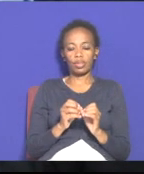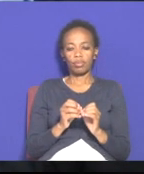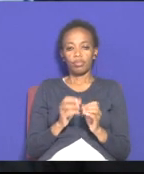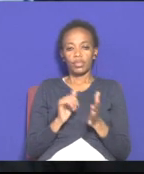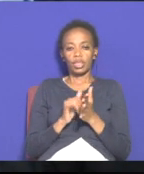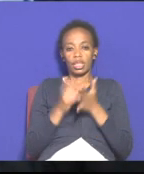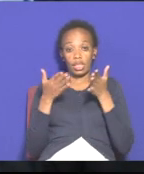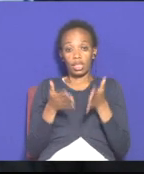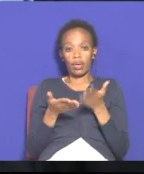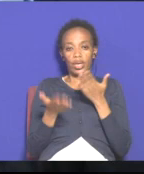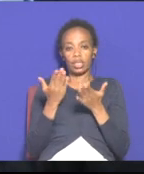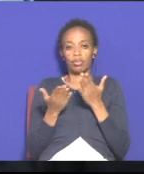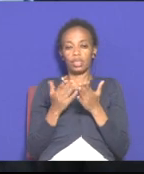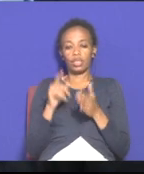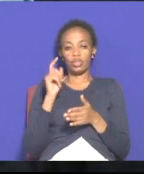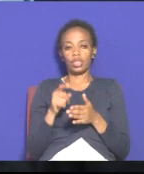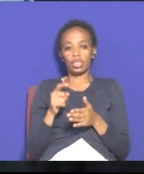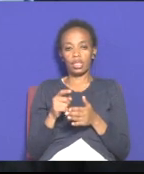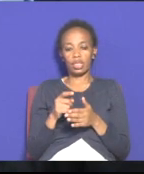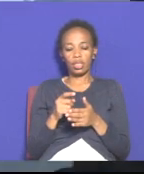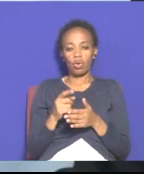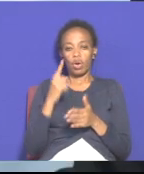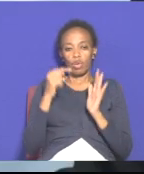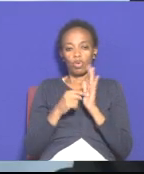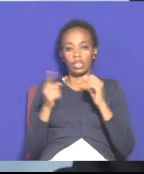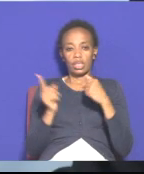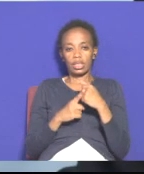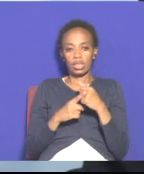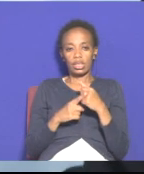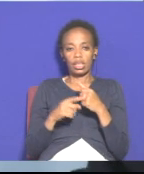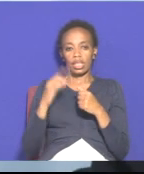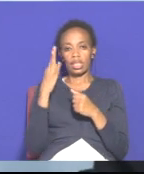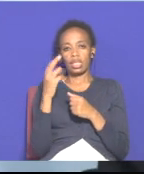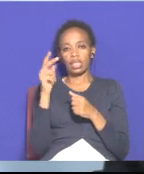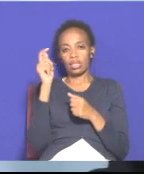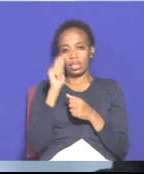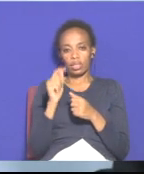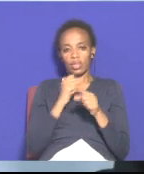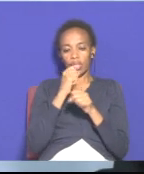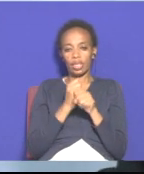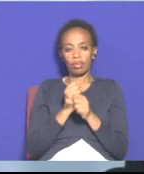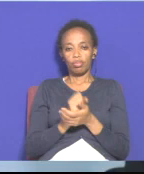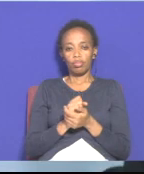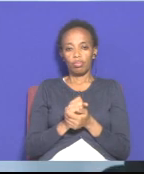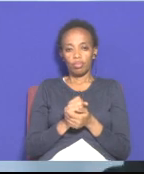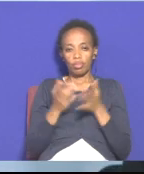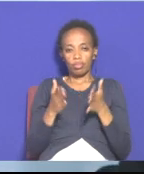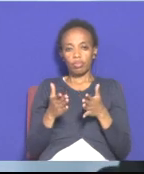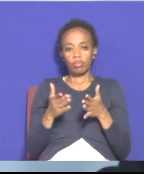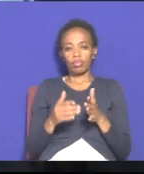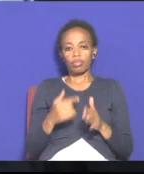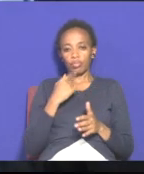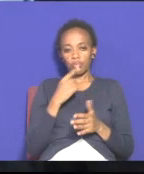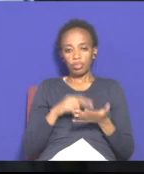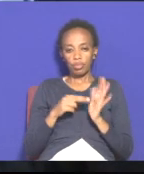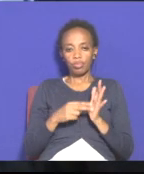is currently estimated to require upwards of 1.63 trillion per year. This implies